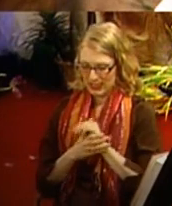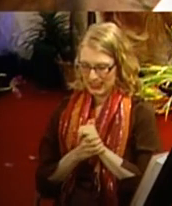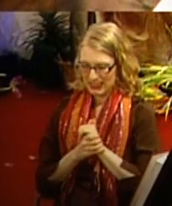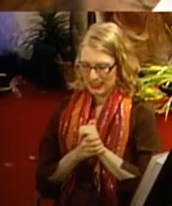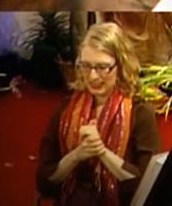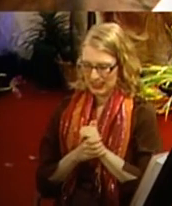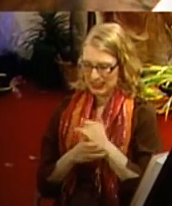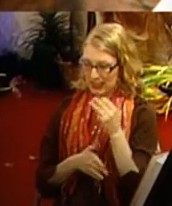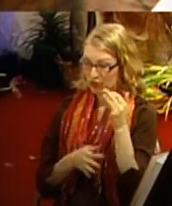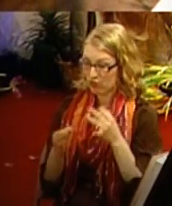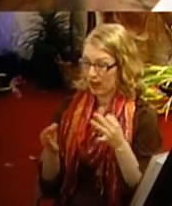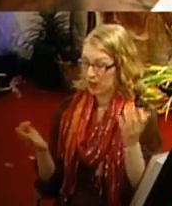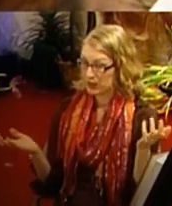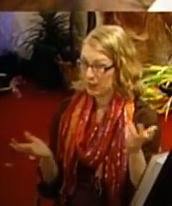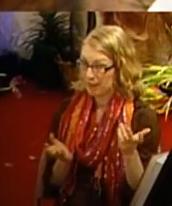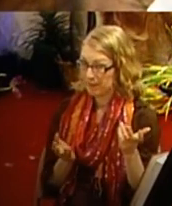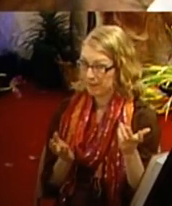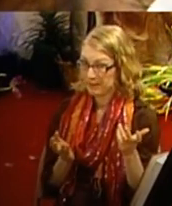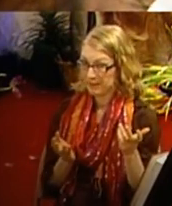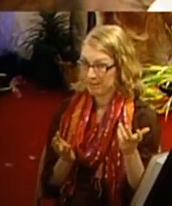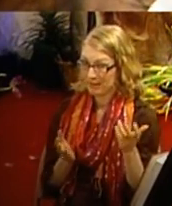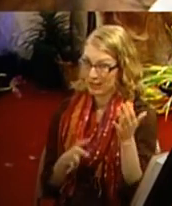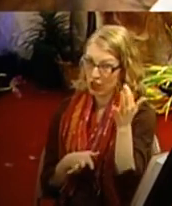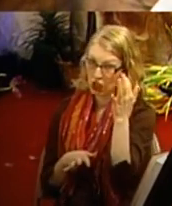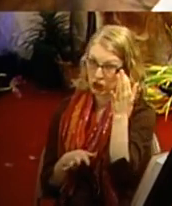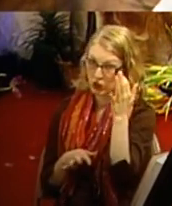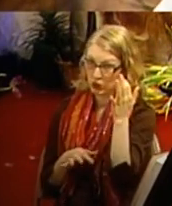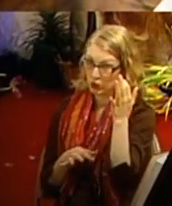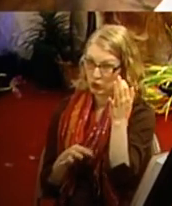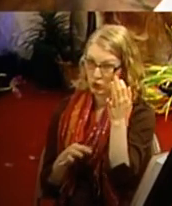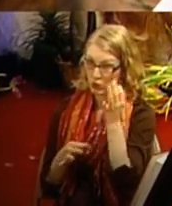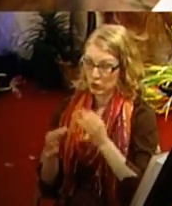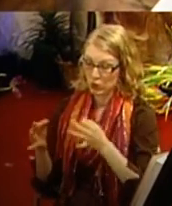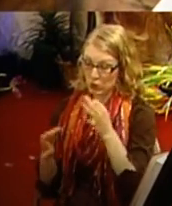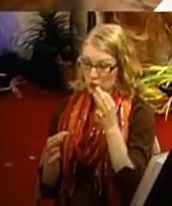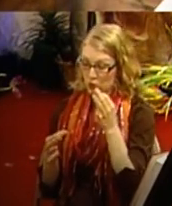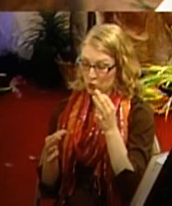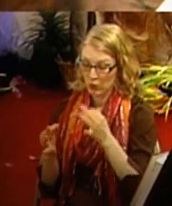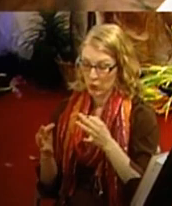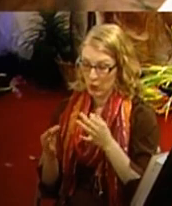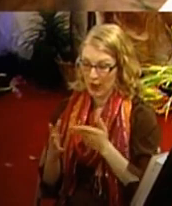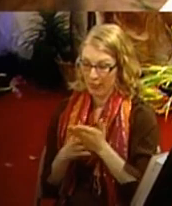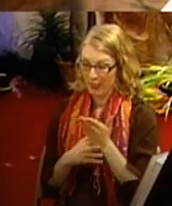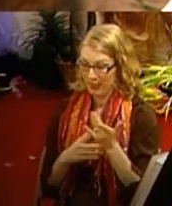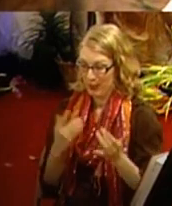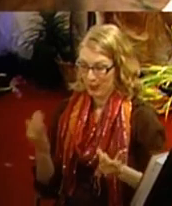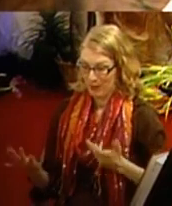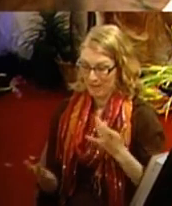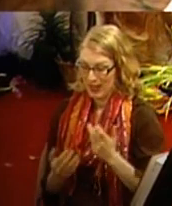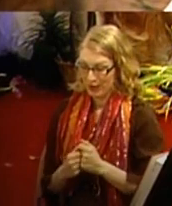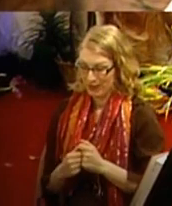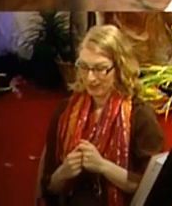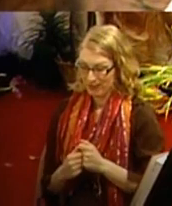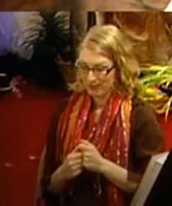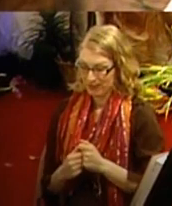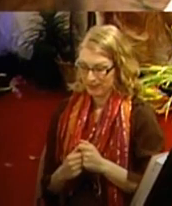And the trial was this. I suppose you call it trial by ordeal or trial by fire.